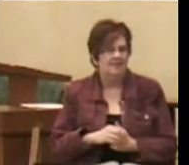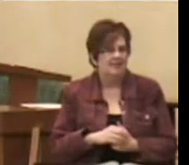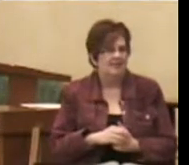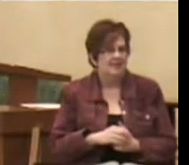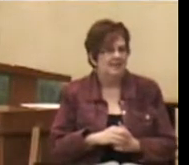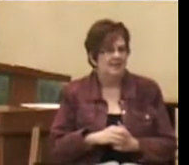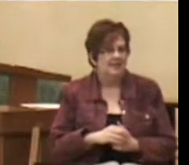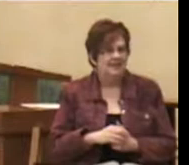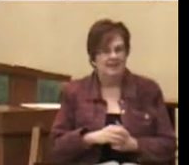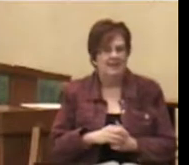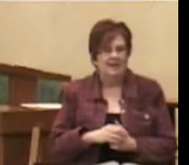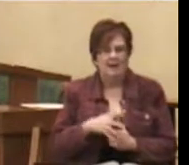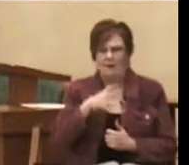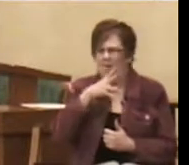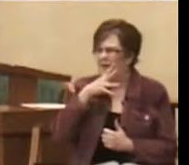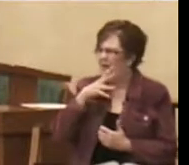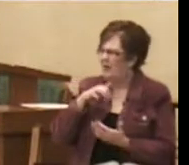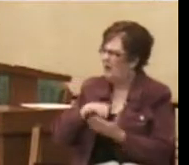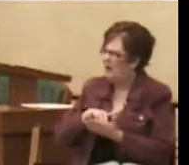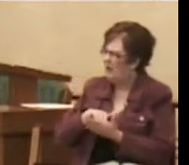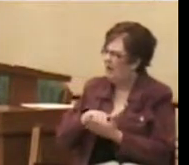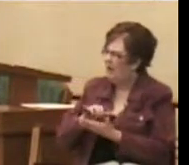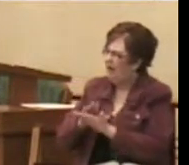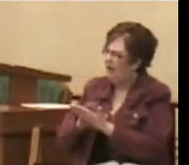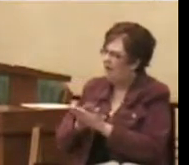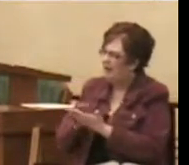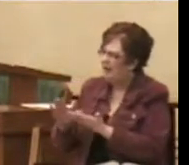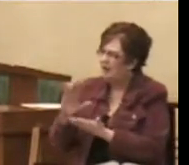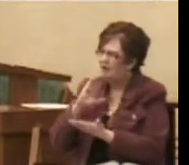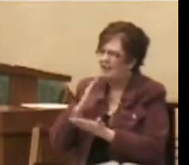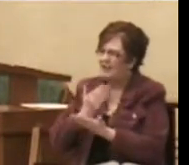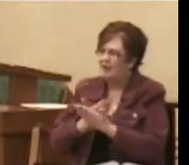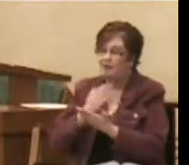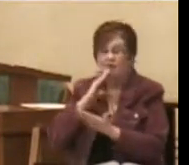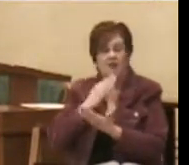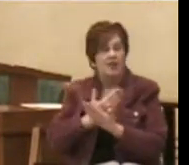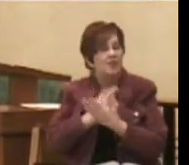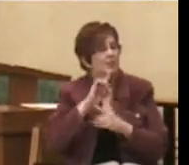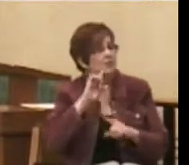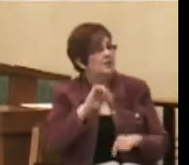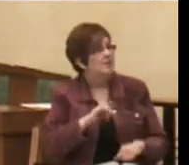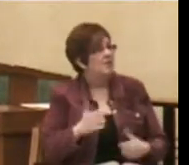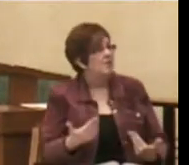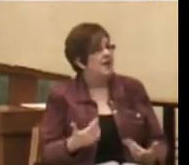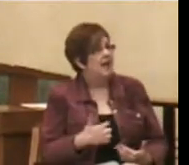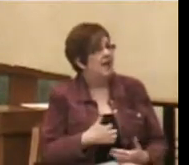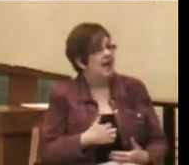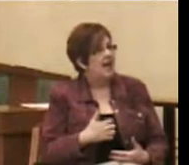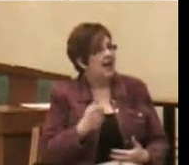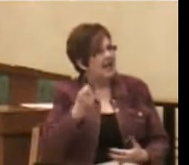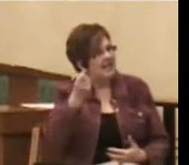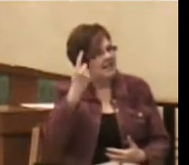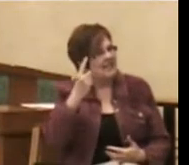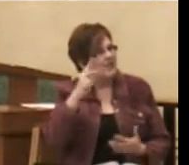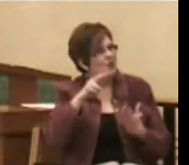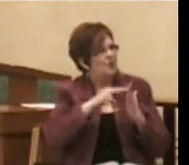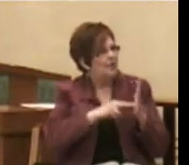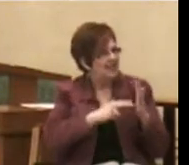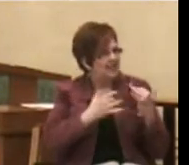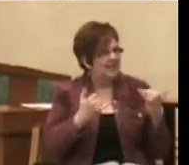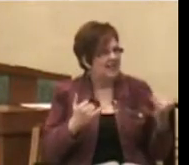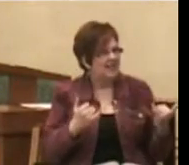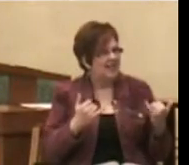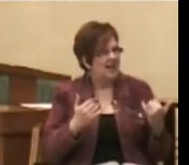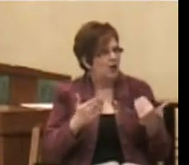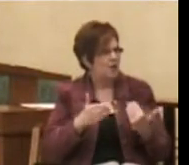The disbelieving mother complimented her daughter, and she responded, "I get reading now.